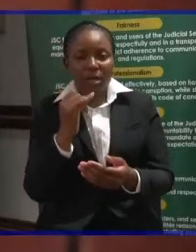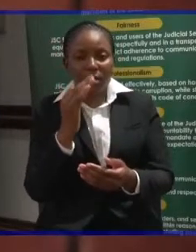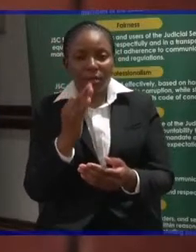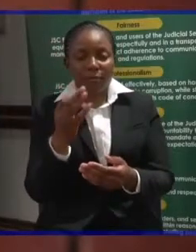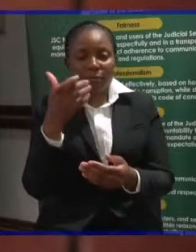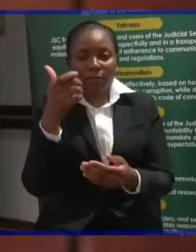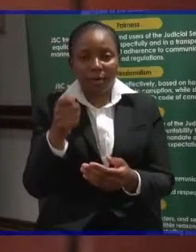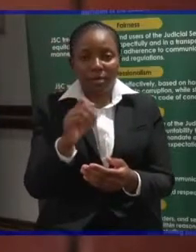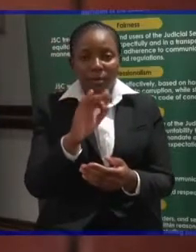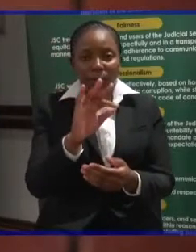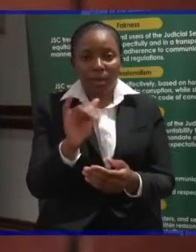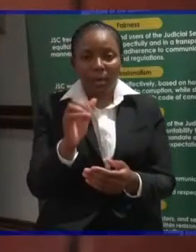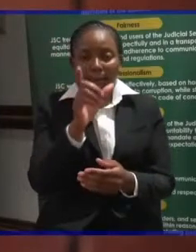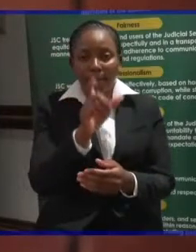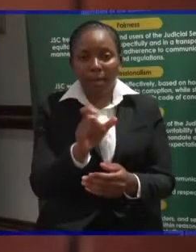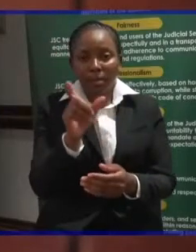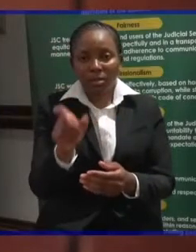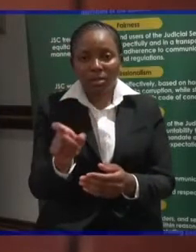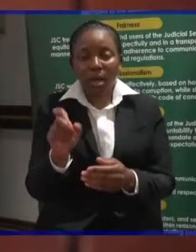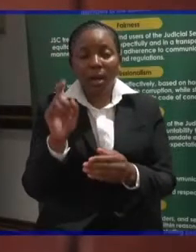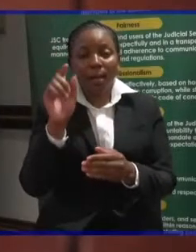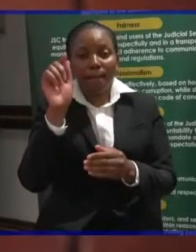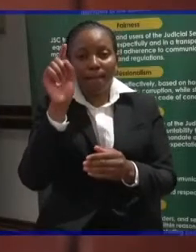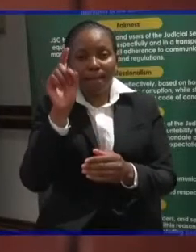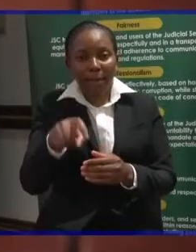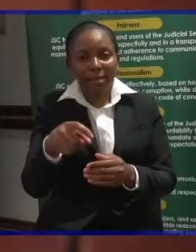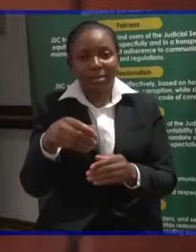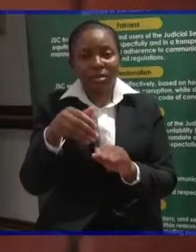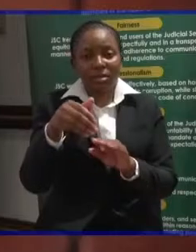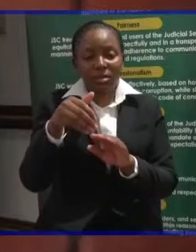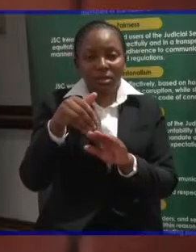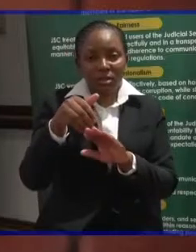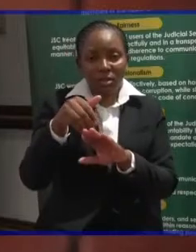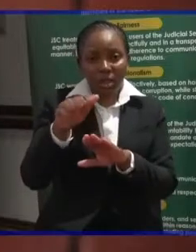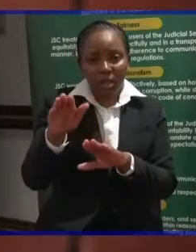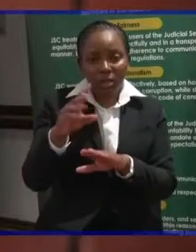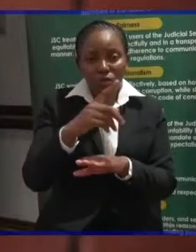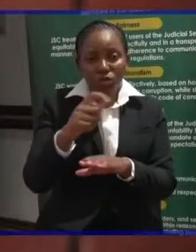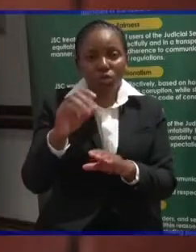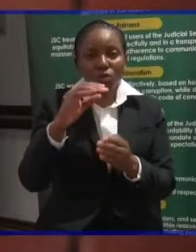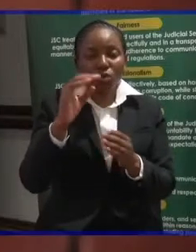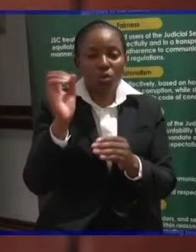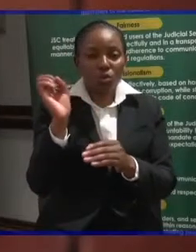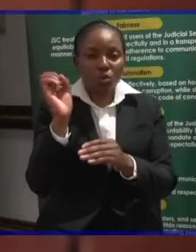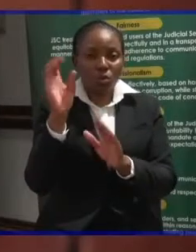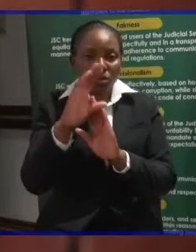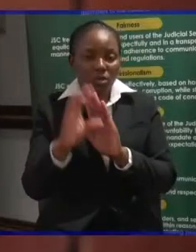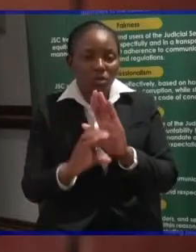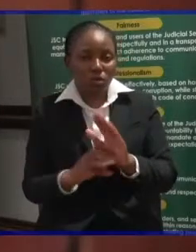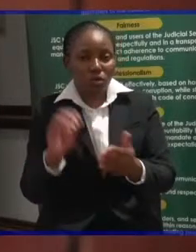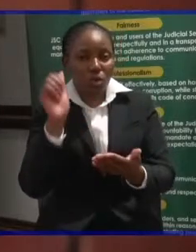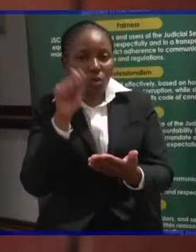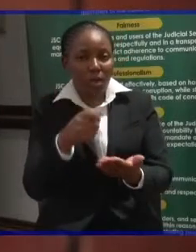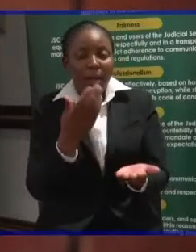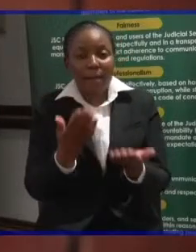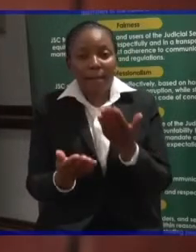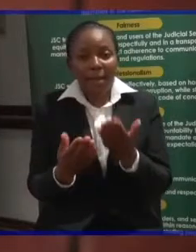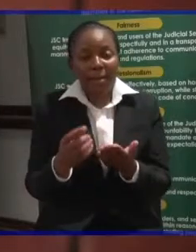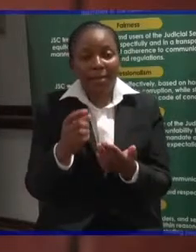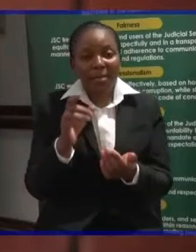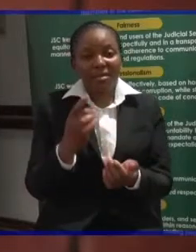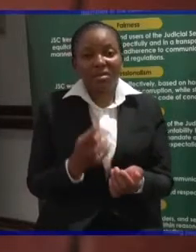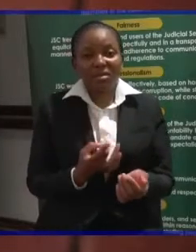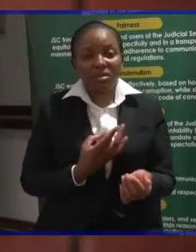parties, must refer the matter to the Constitutional Court, unless if in his or her opinion